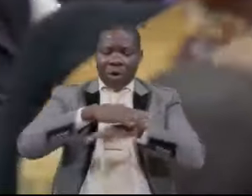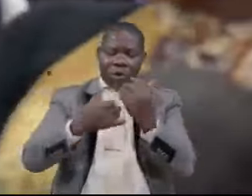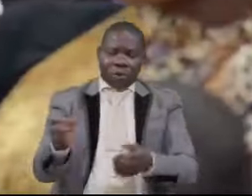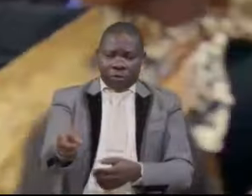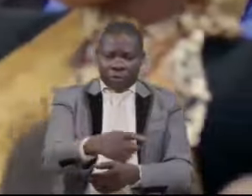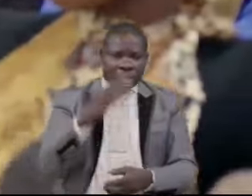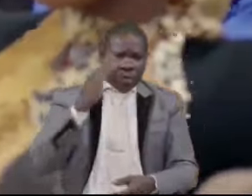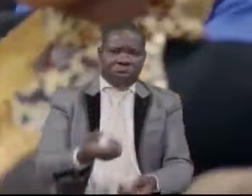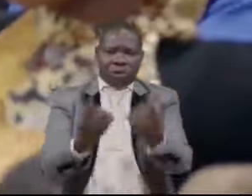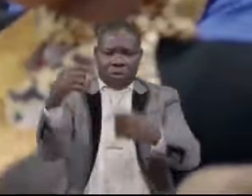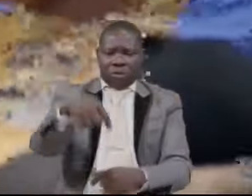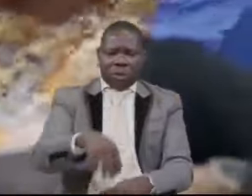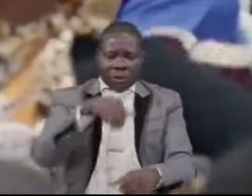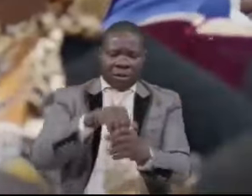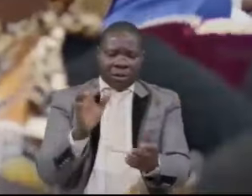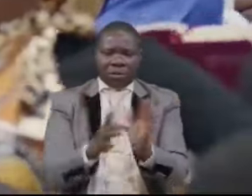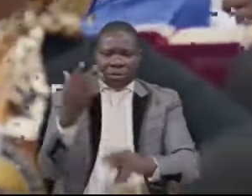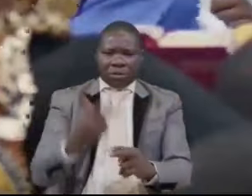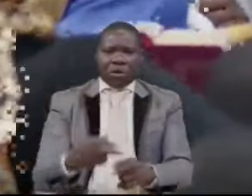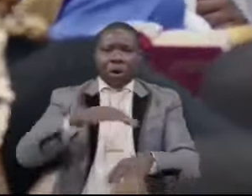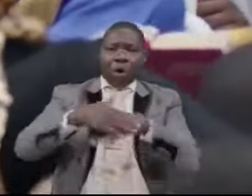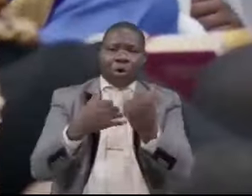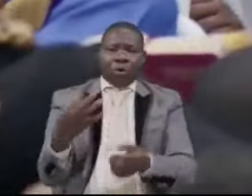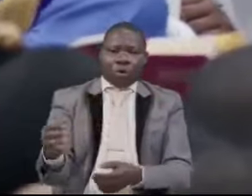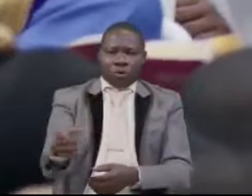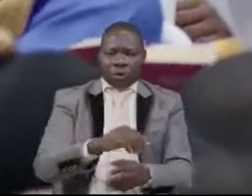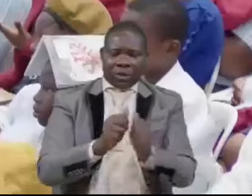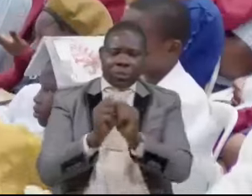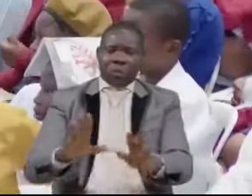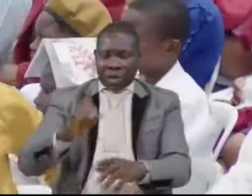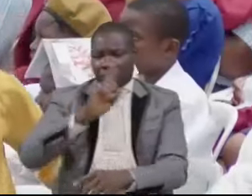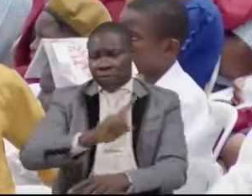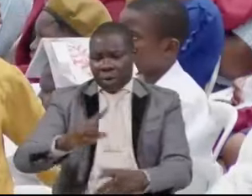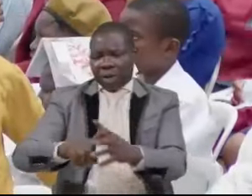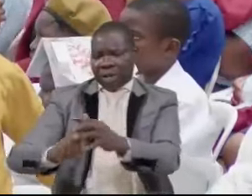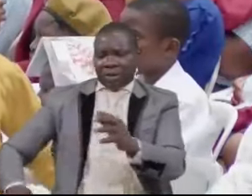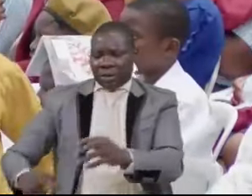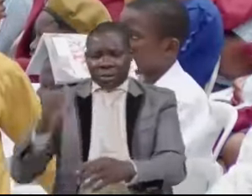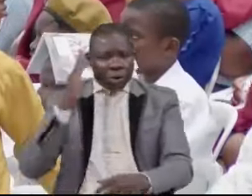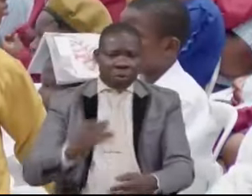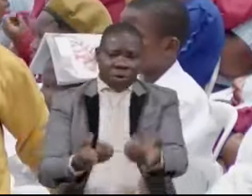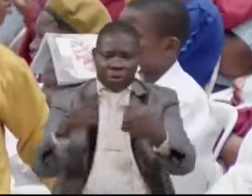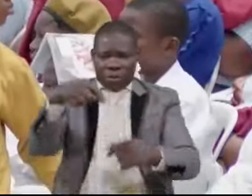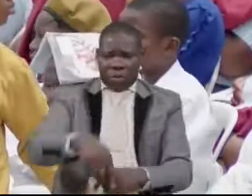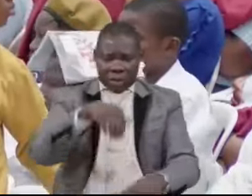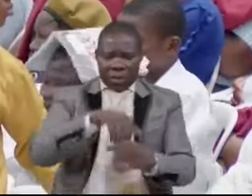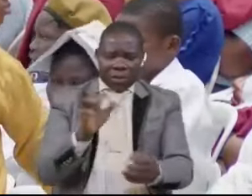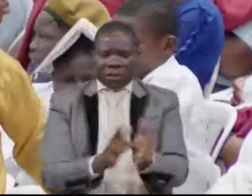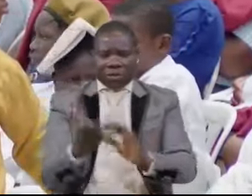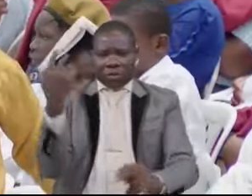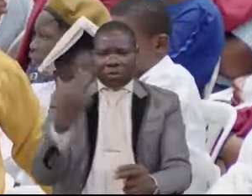of them without exception, they will come down in Jesus' name. Now